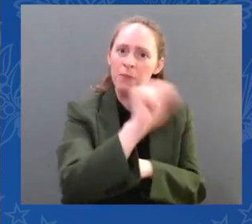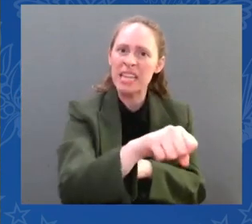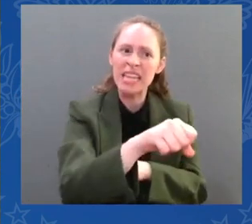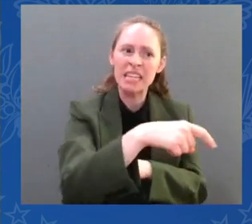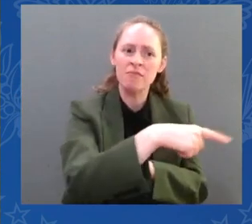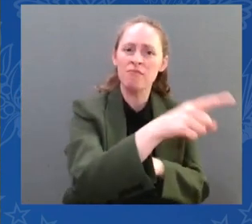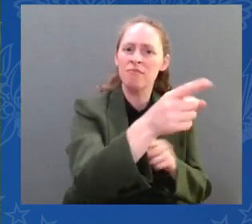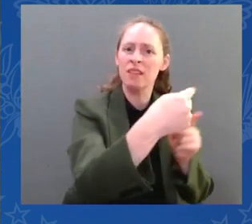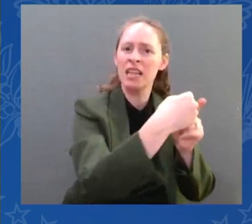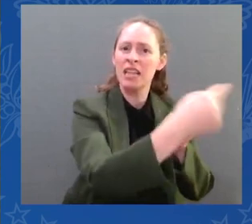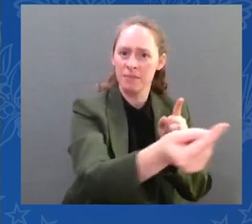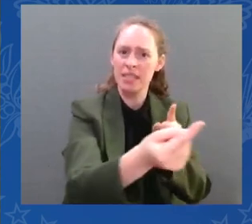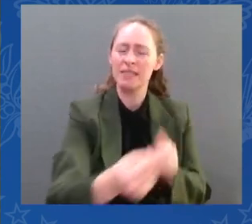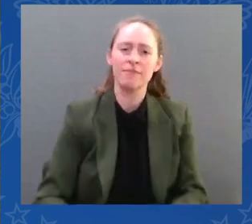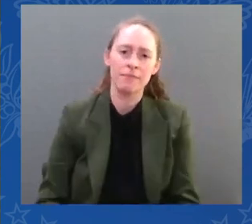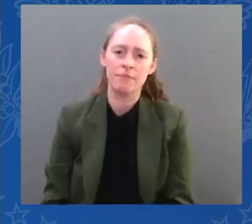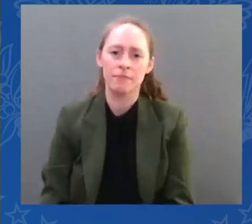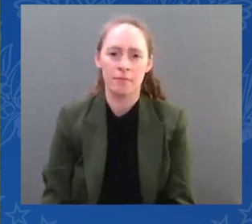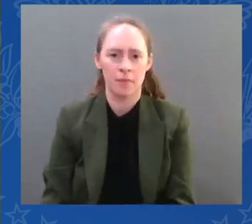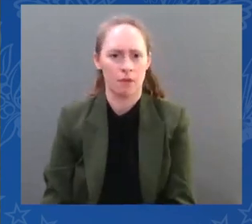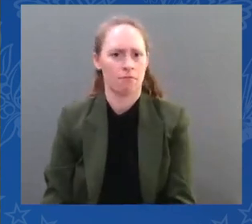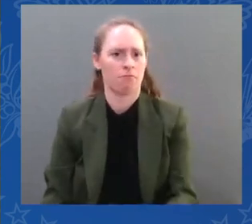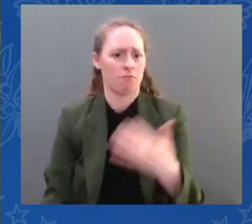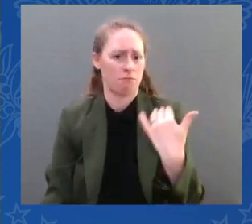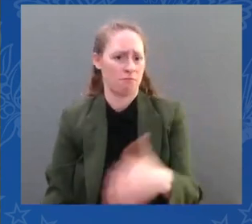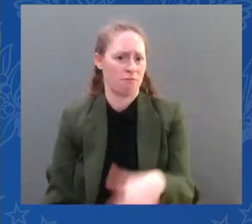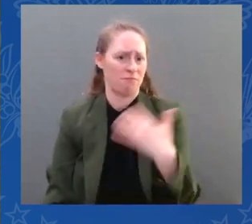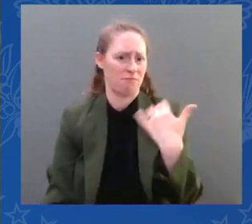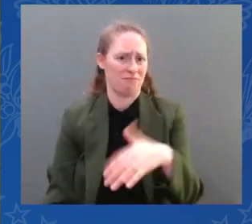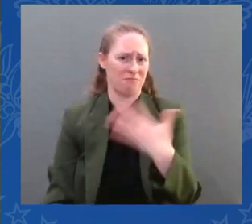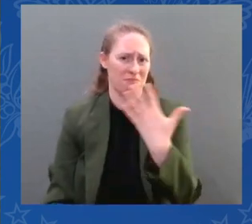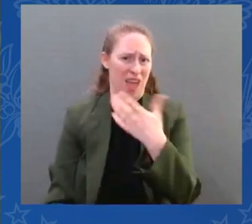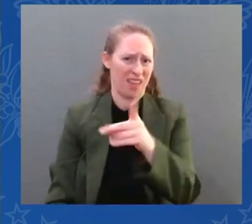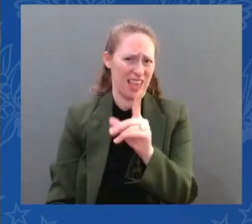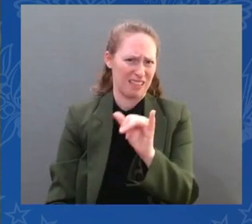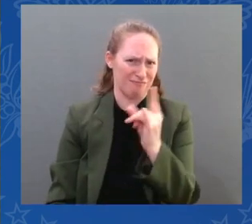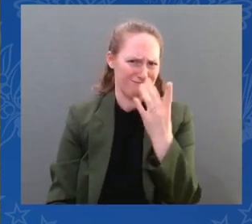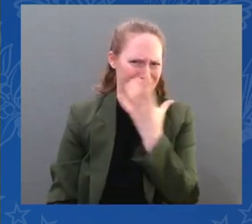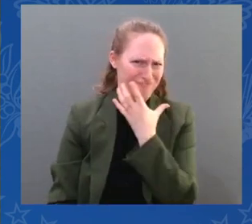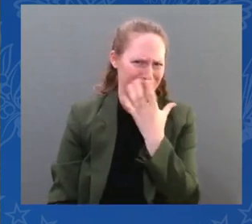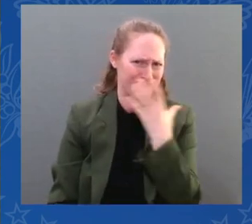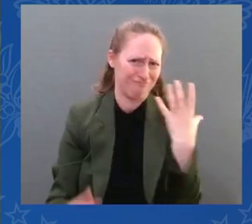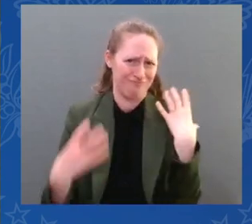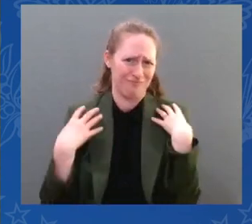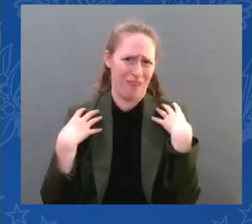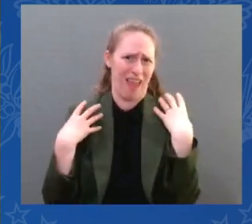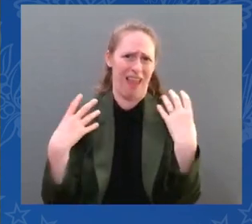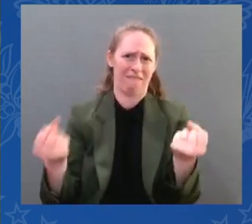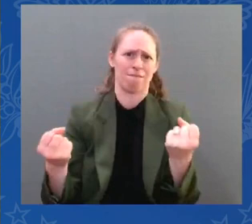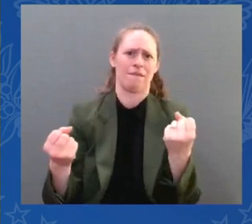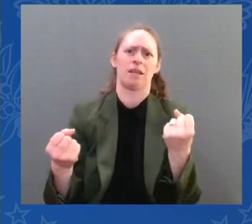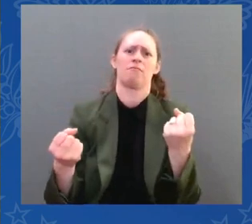duty were in keeping with the highest traditions of military service and reflect great credit upon himself, his